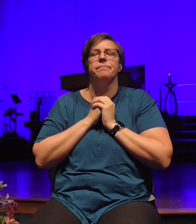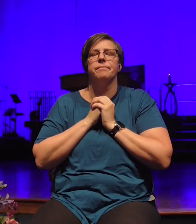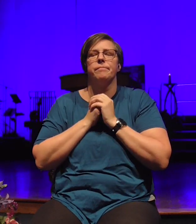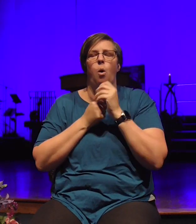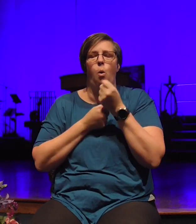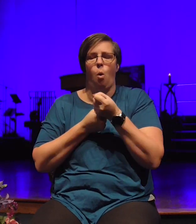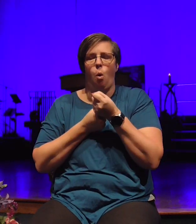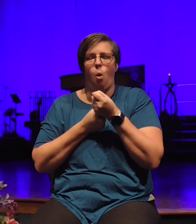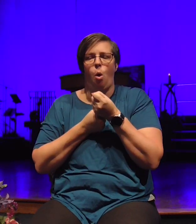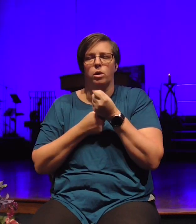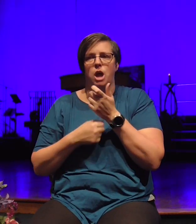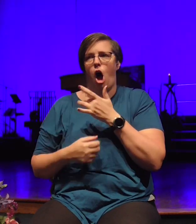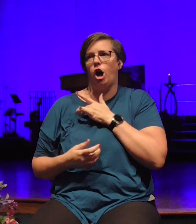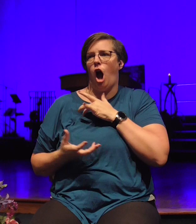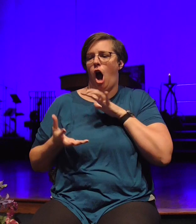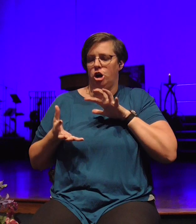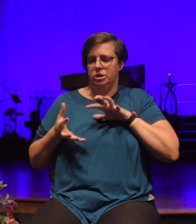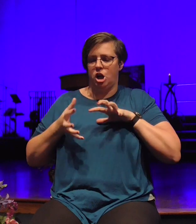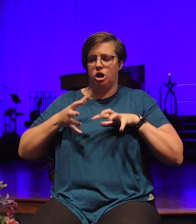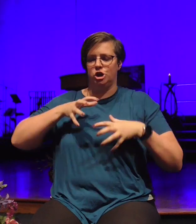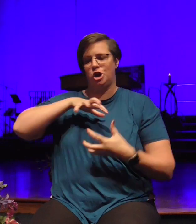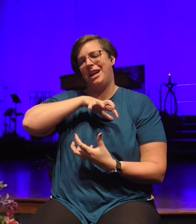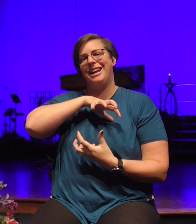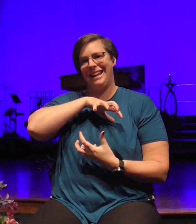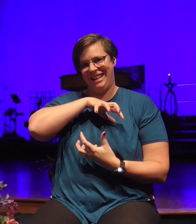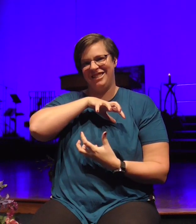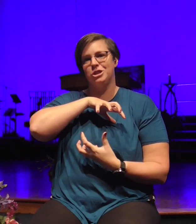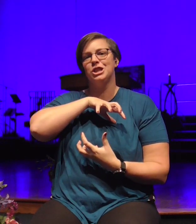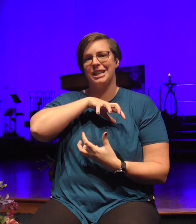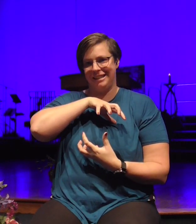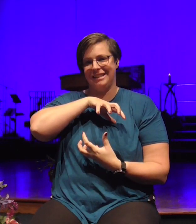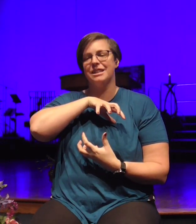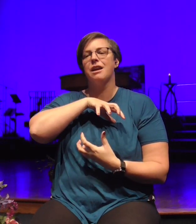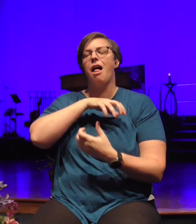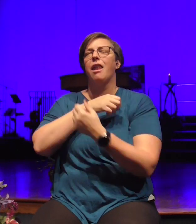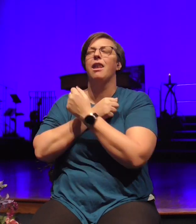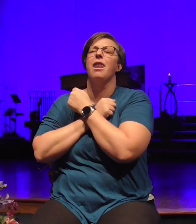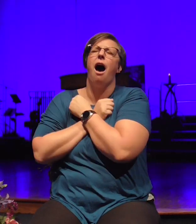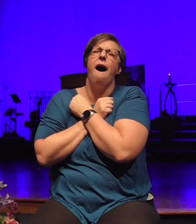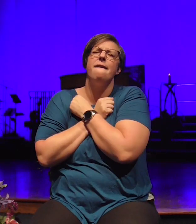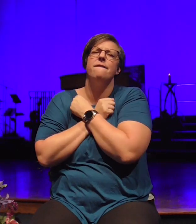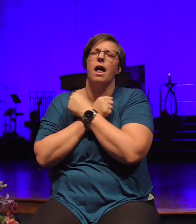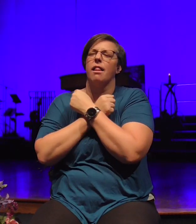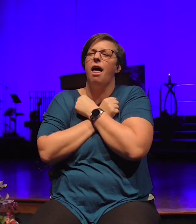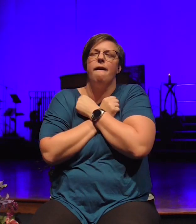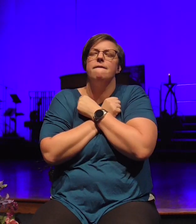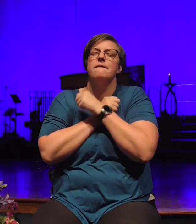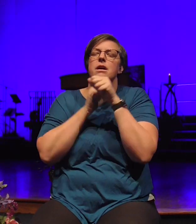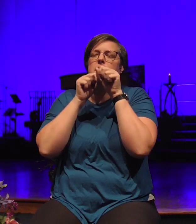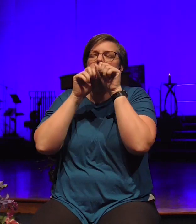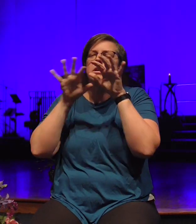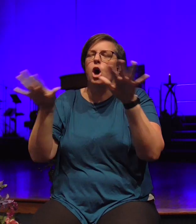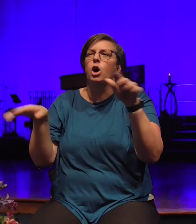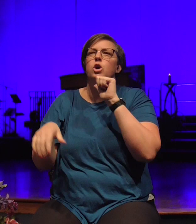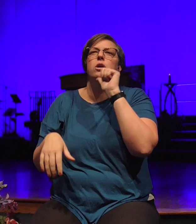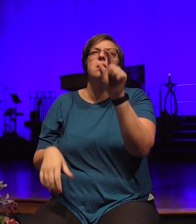And allow our heart to transmute it. Love, love, love. You are not